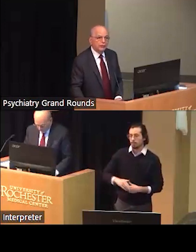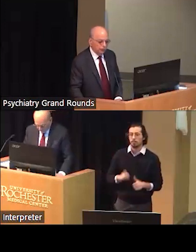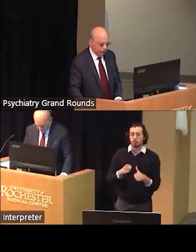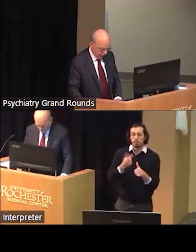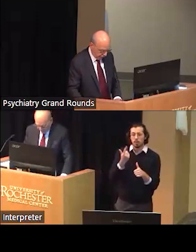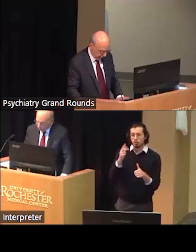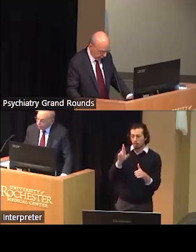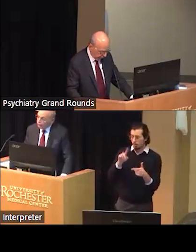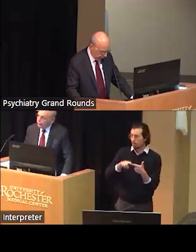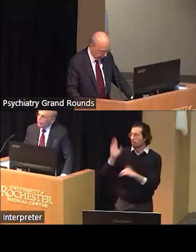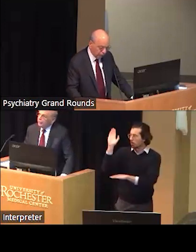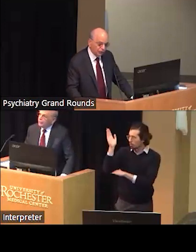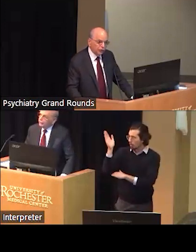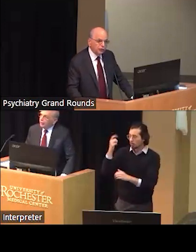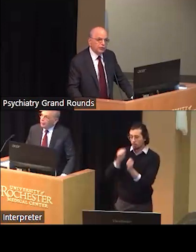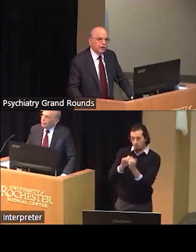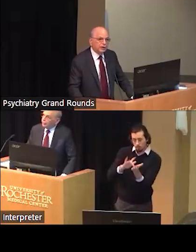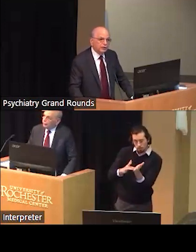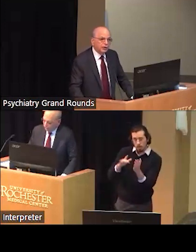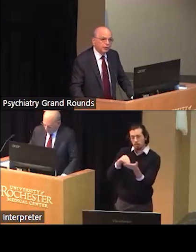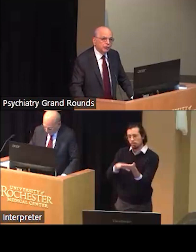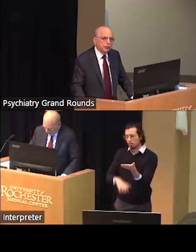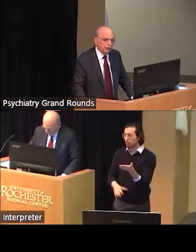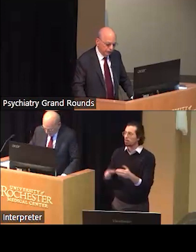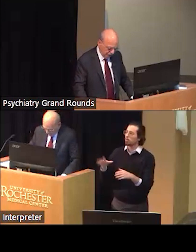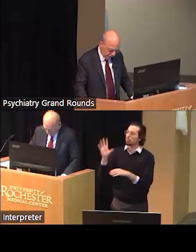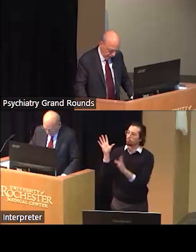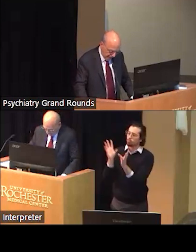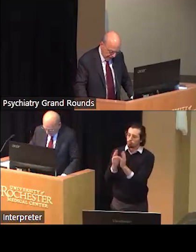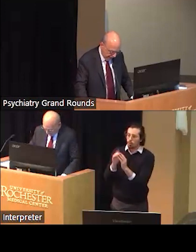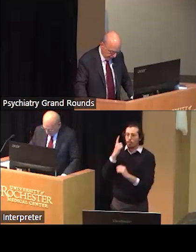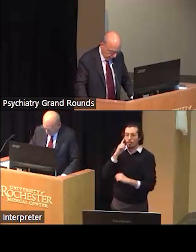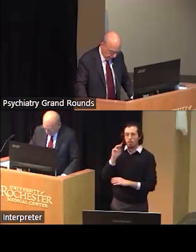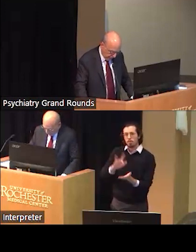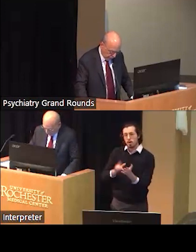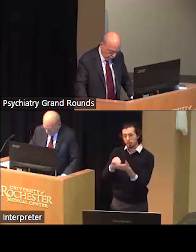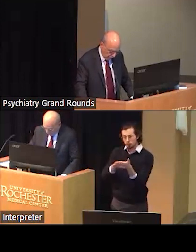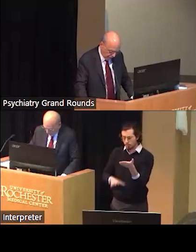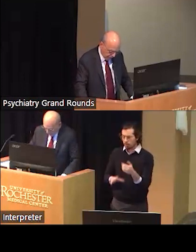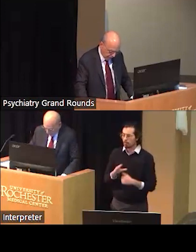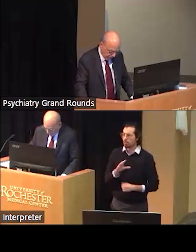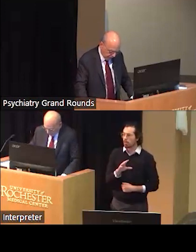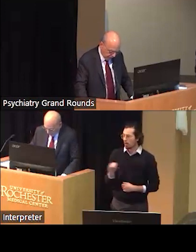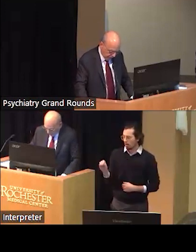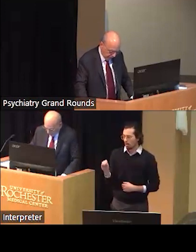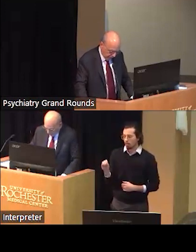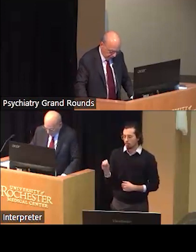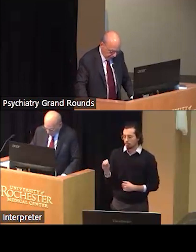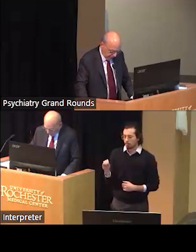grad rounds to lecturing to medical students, conducting seminars for residents, as well as for